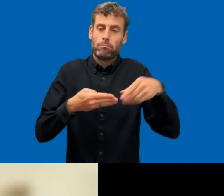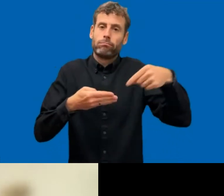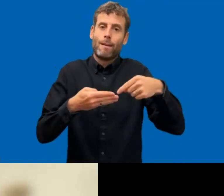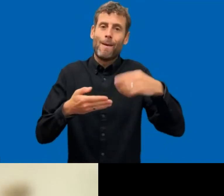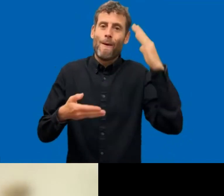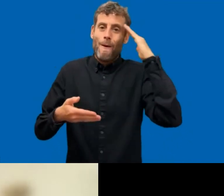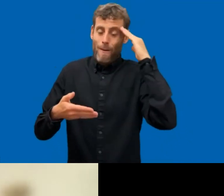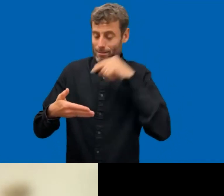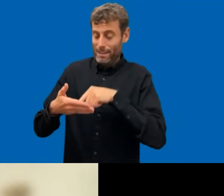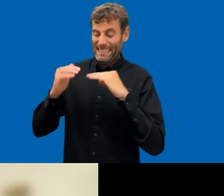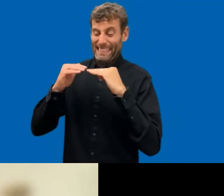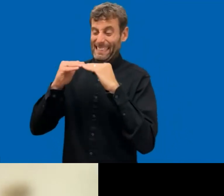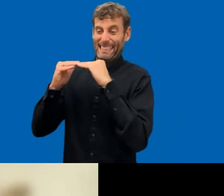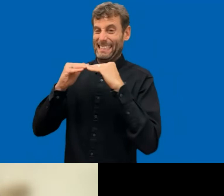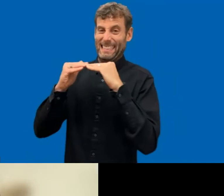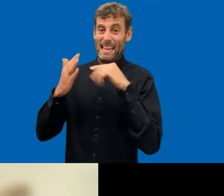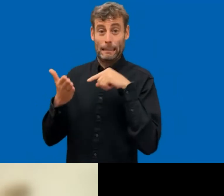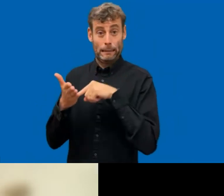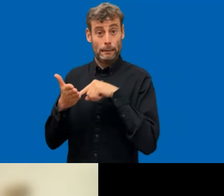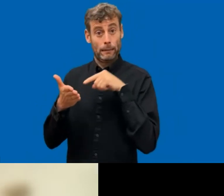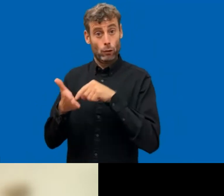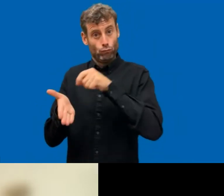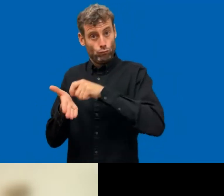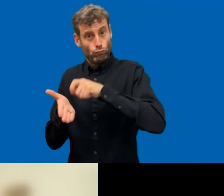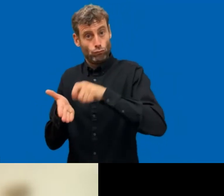for broad audience, I would say.